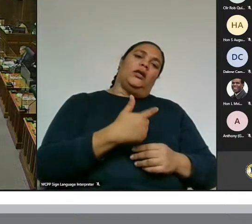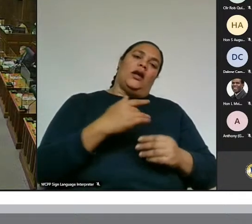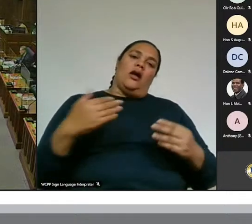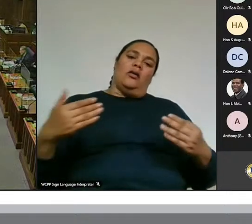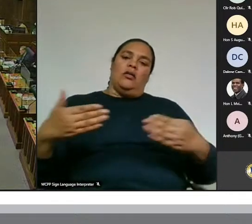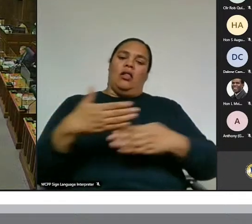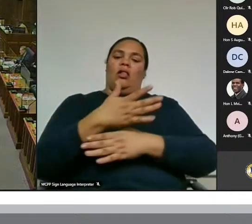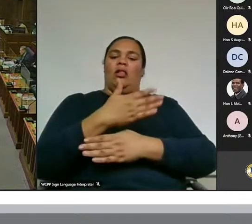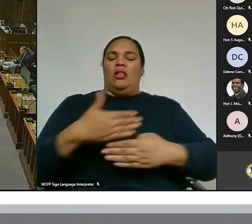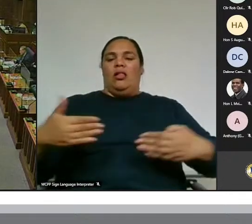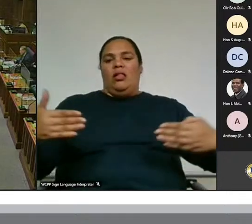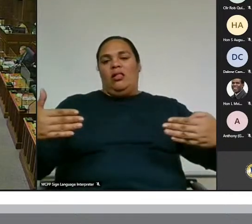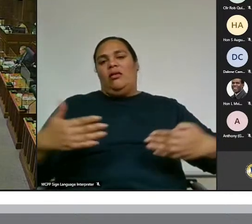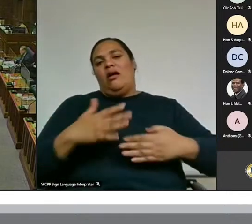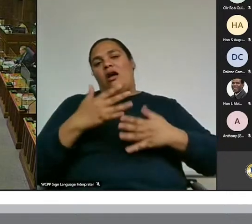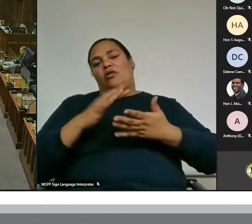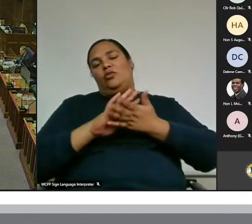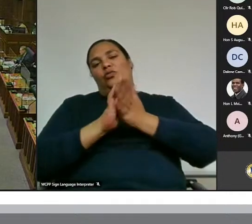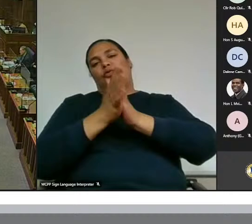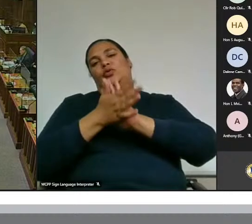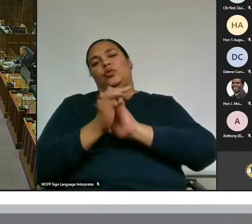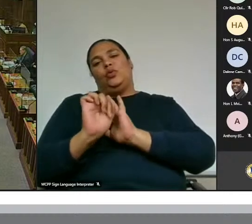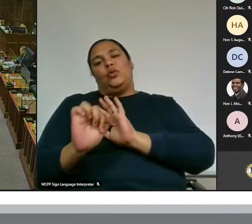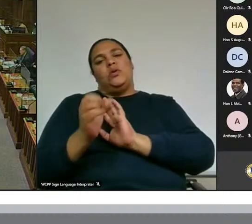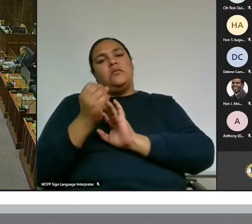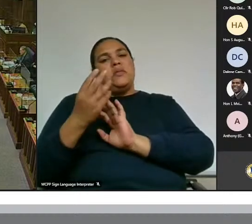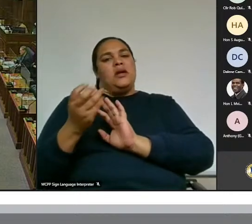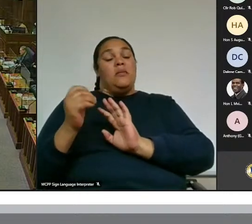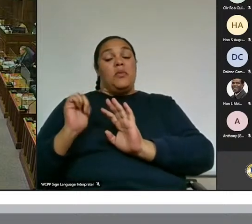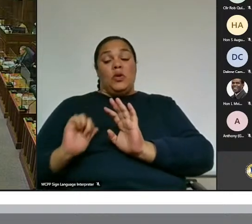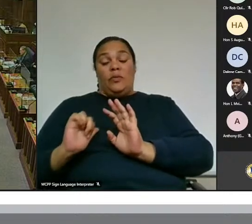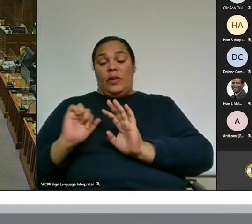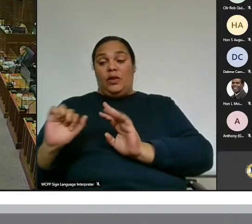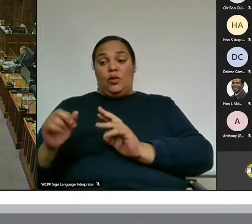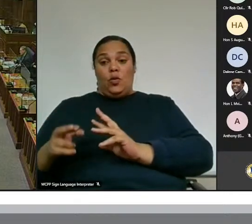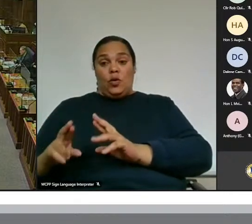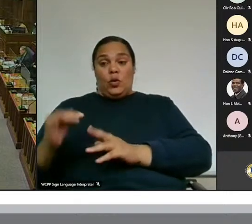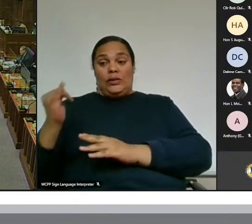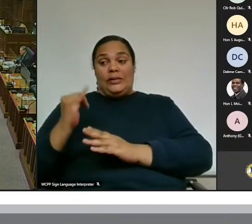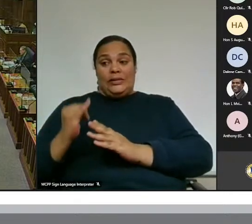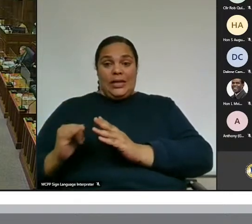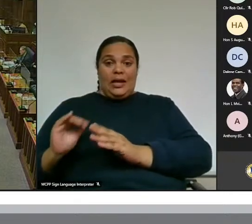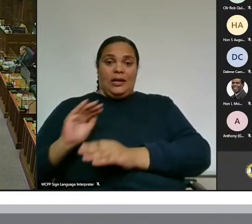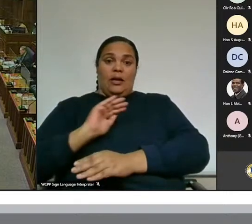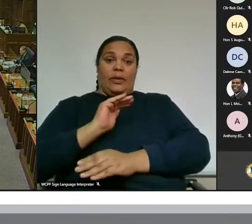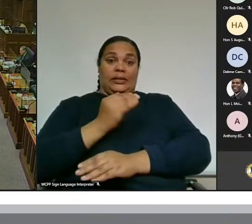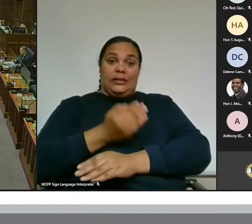do they destroy these municipal road design capacity